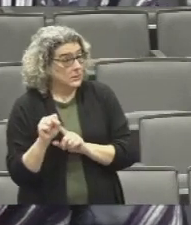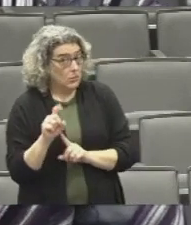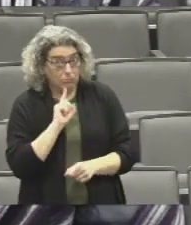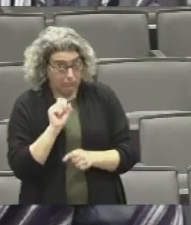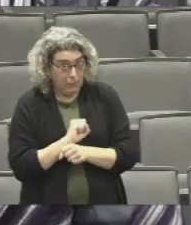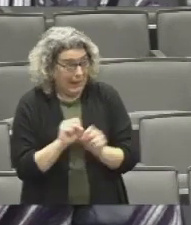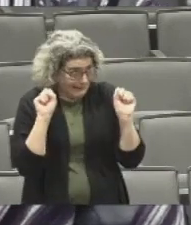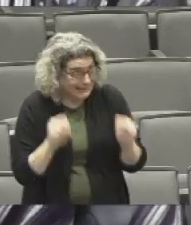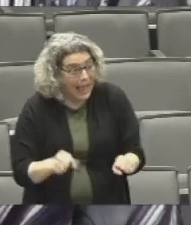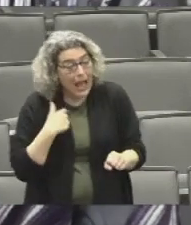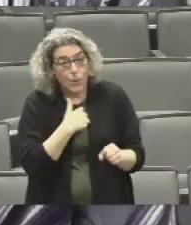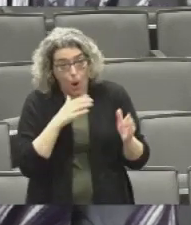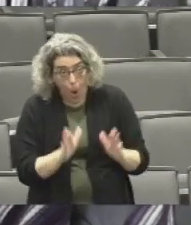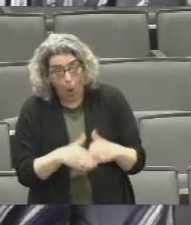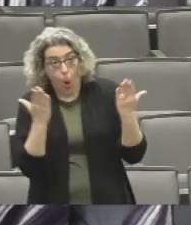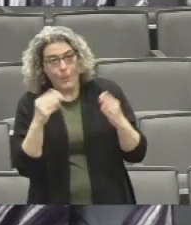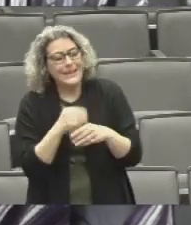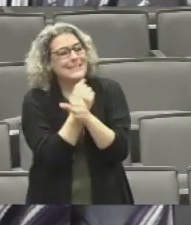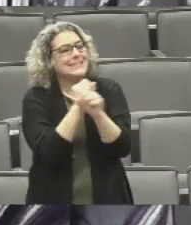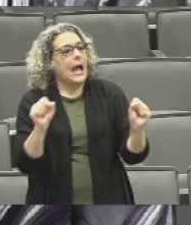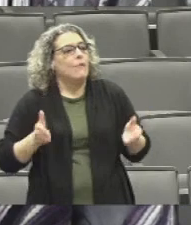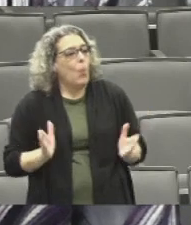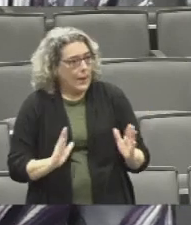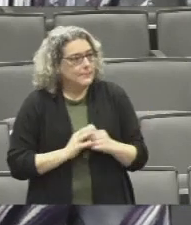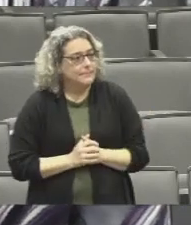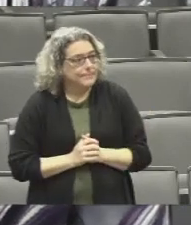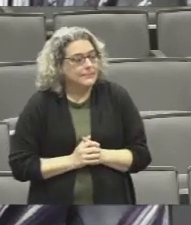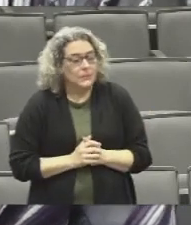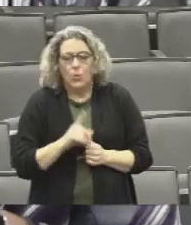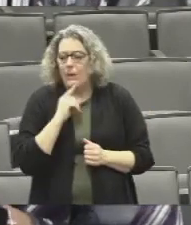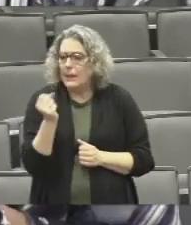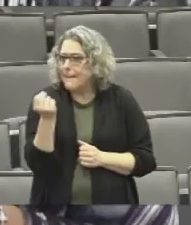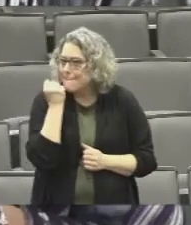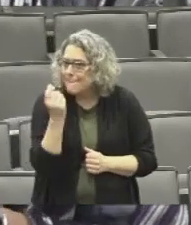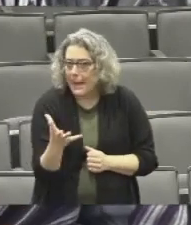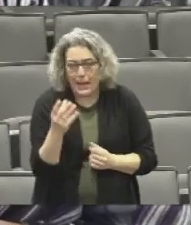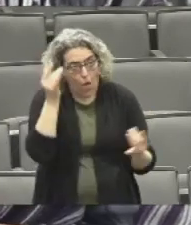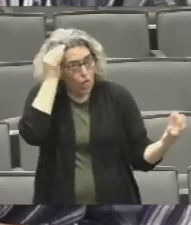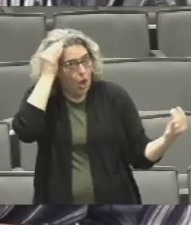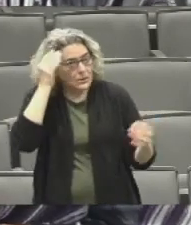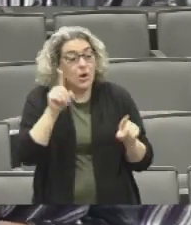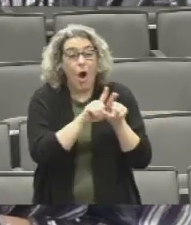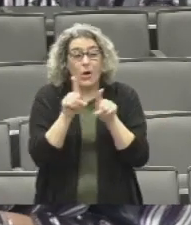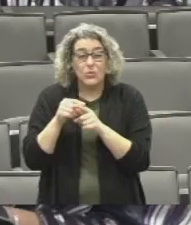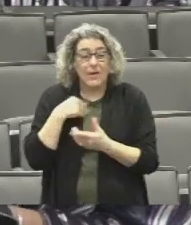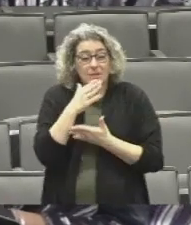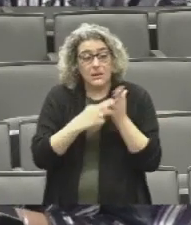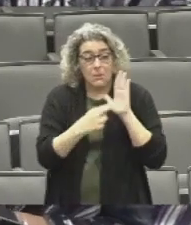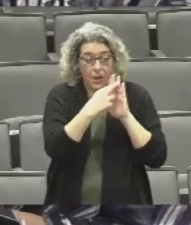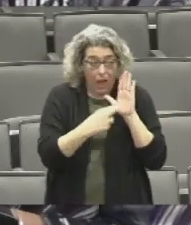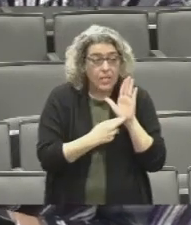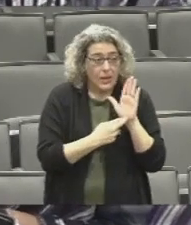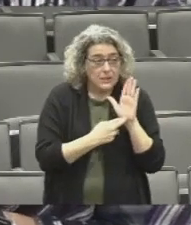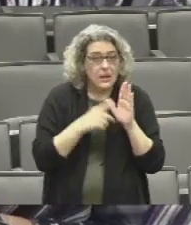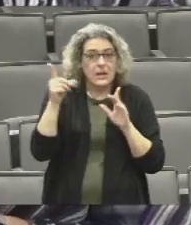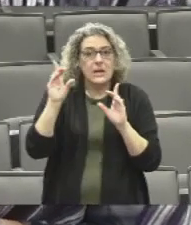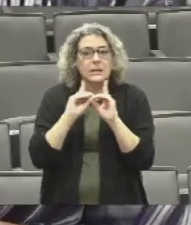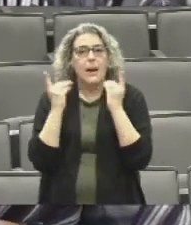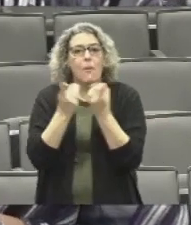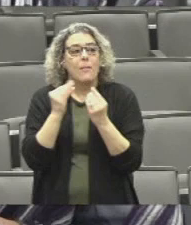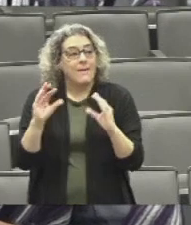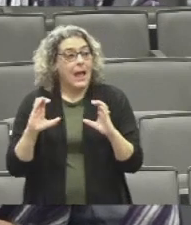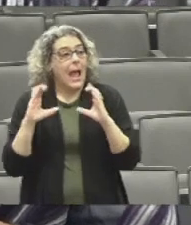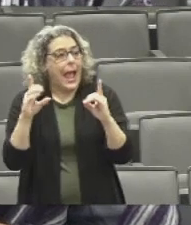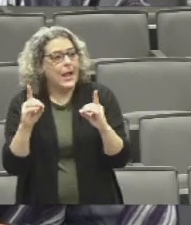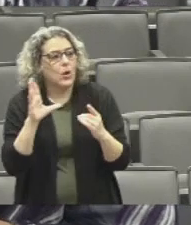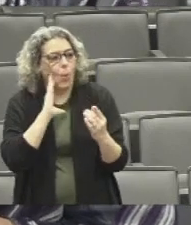this in a safe manner, and a lot of thoughts. And there are some guidelines that the Department of Ed is going to put